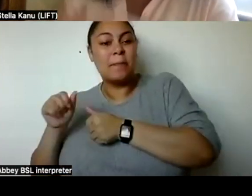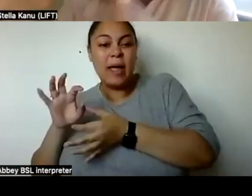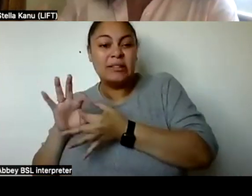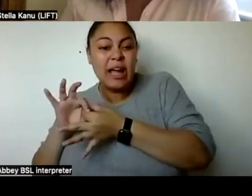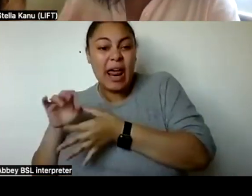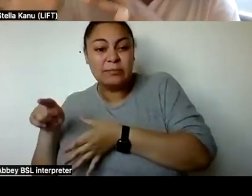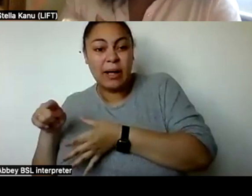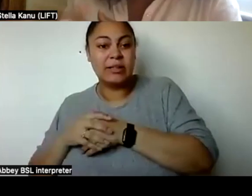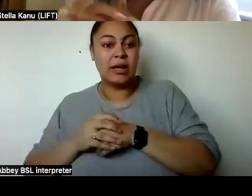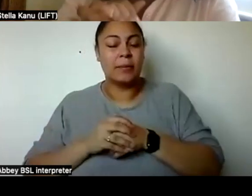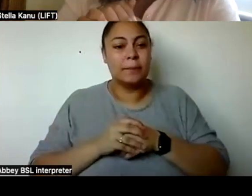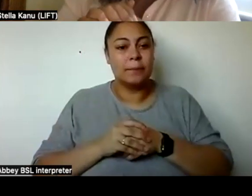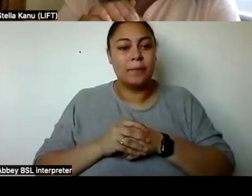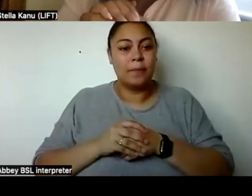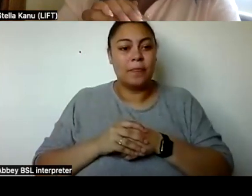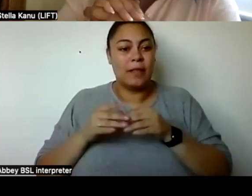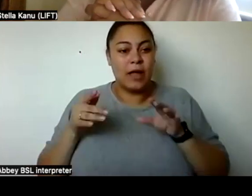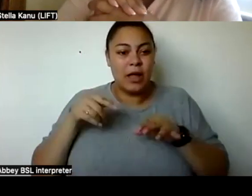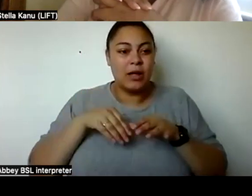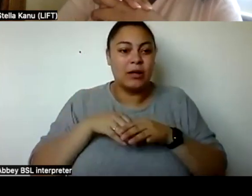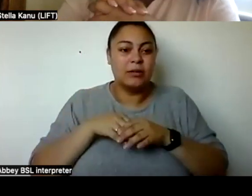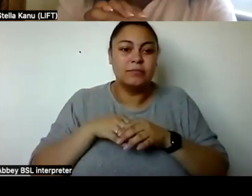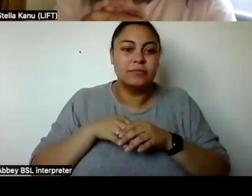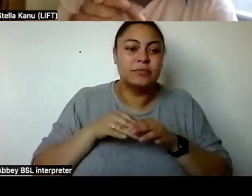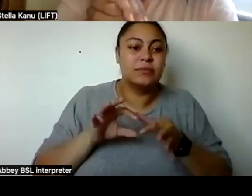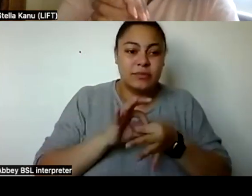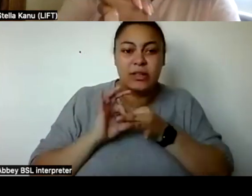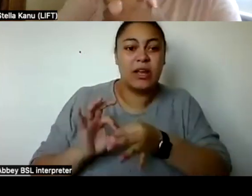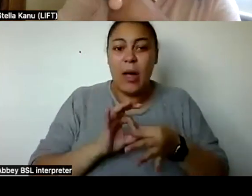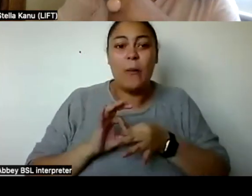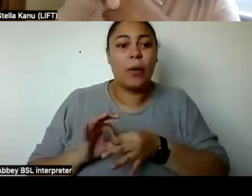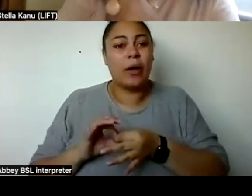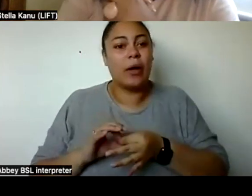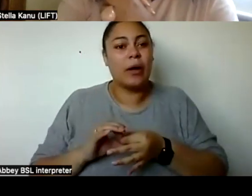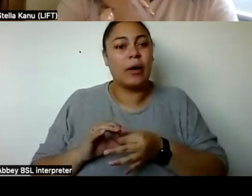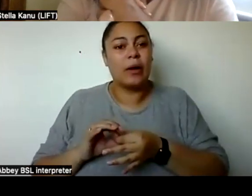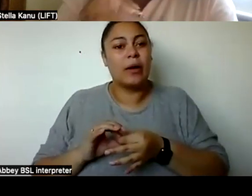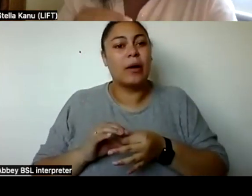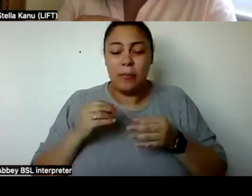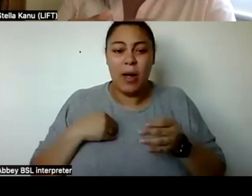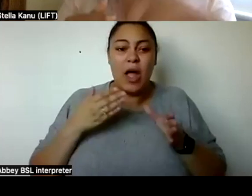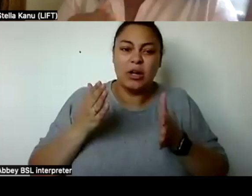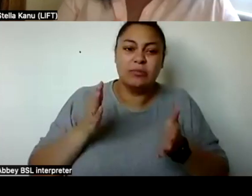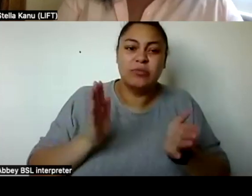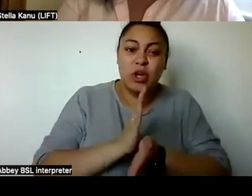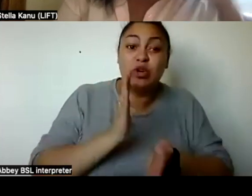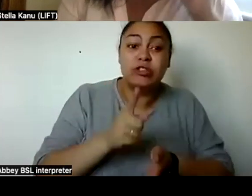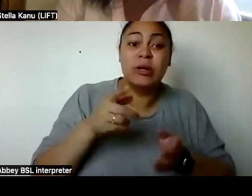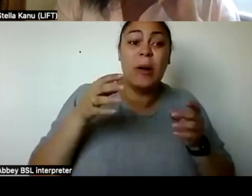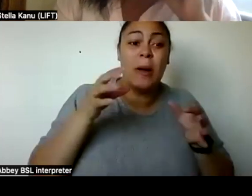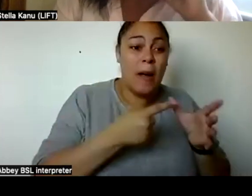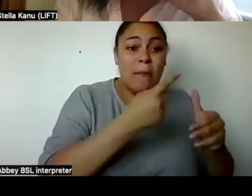in London, in the UK, and also internationally. We might encourage them to apply for other particular things. We might speak to